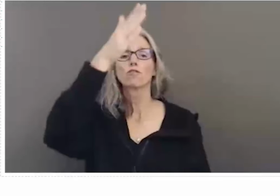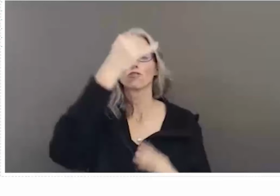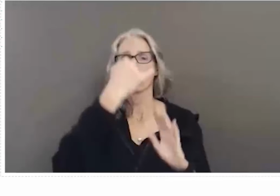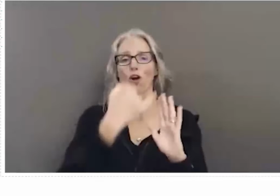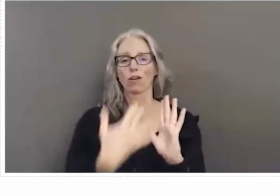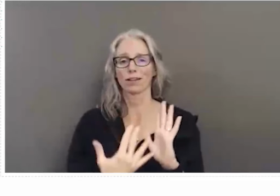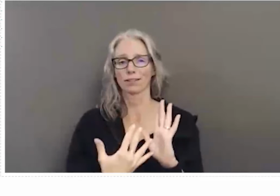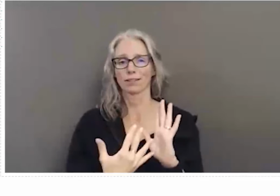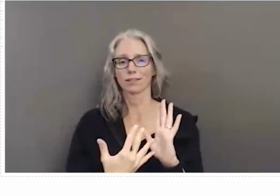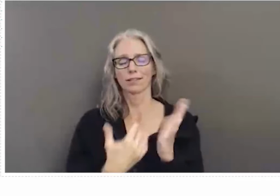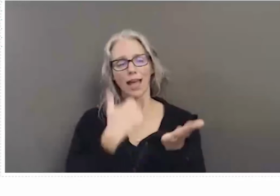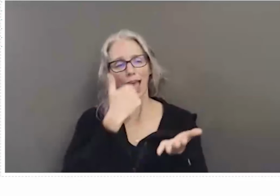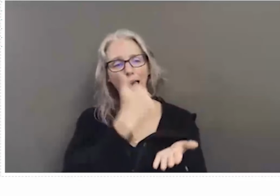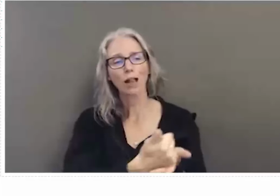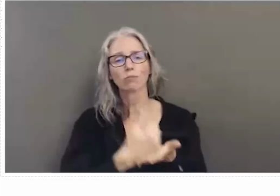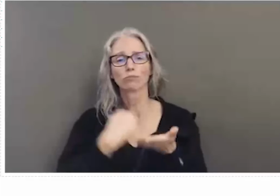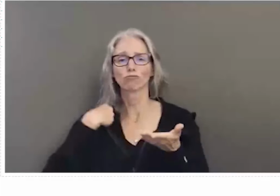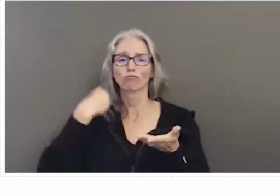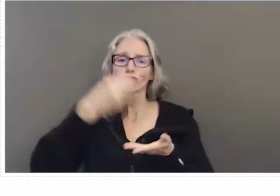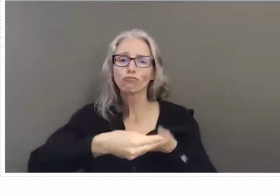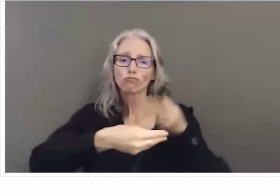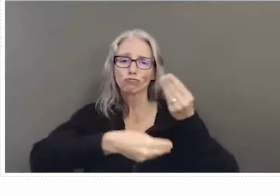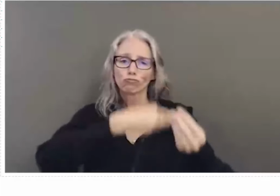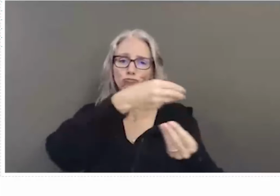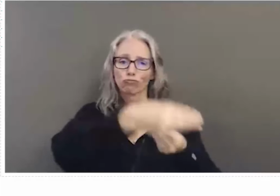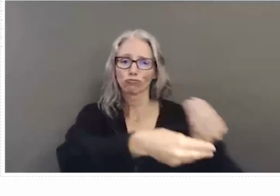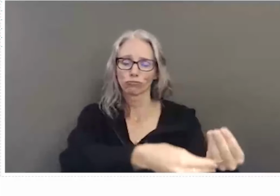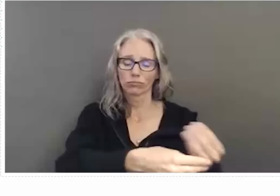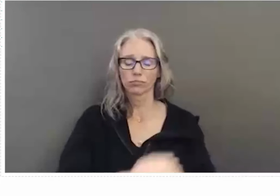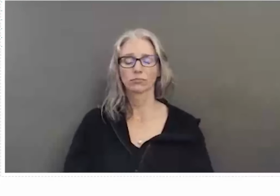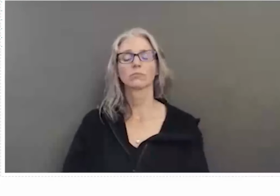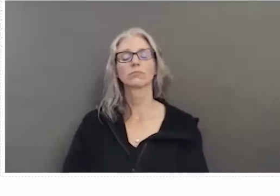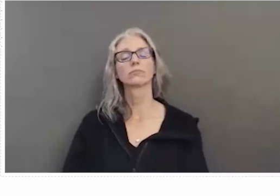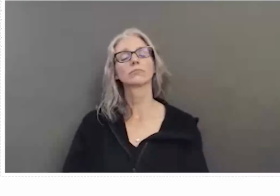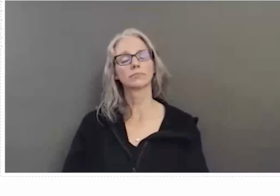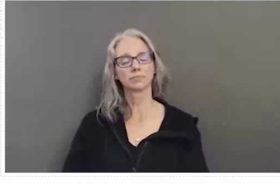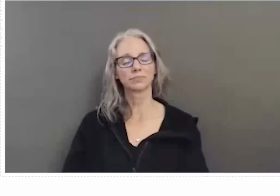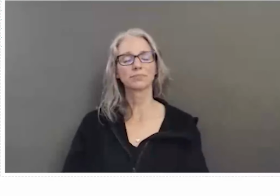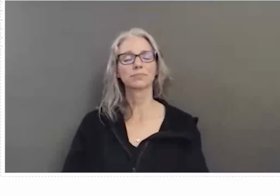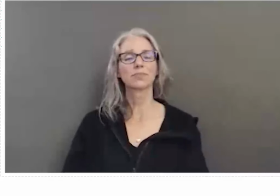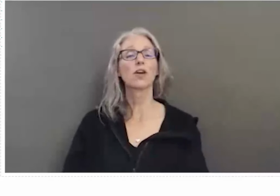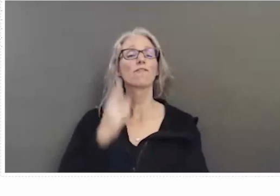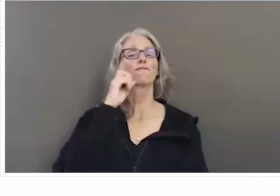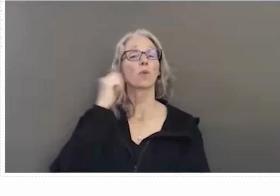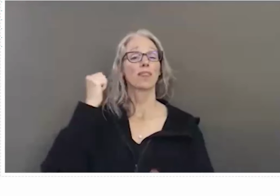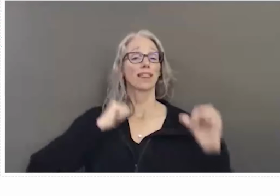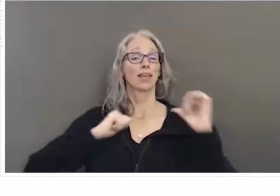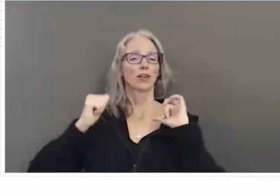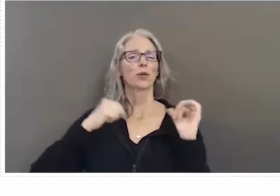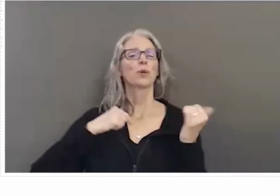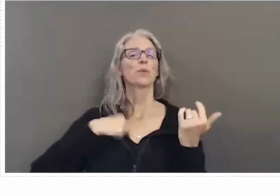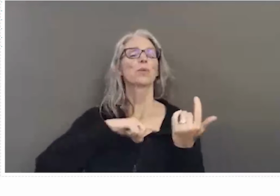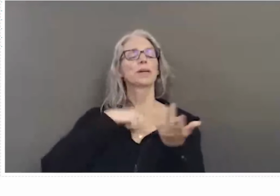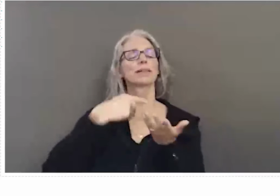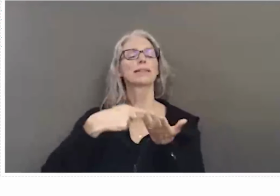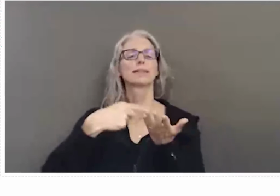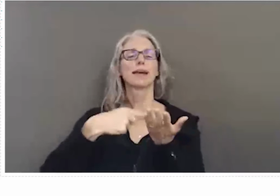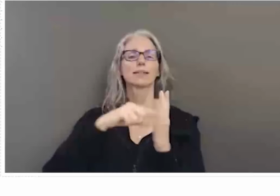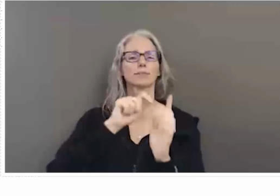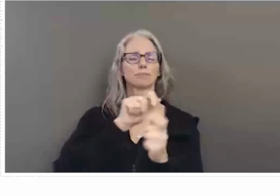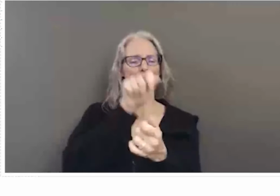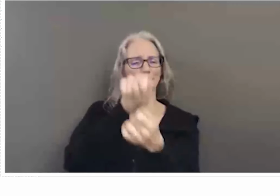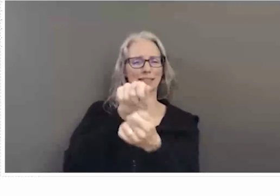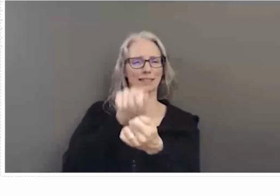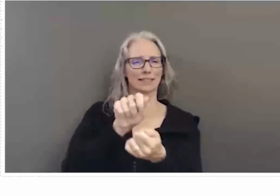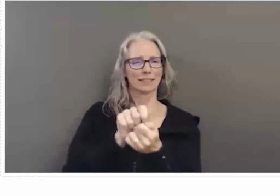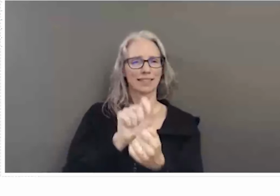of, in I guess in art making or in theater making, we talk about specificity, and actually the more specific we